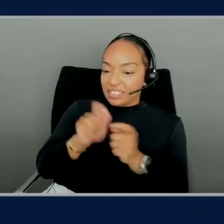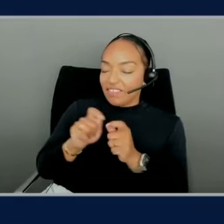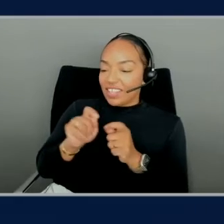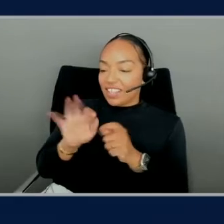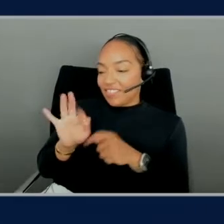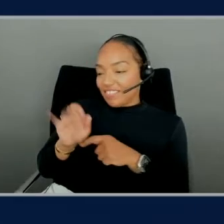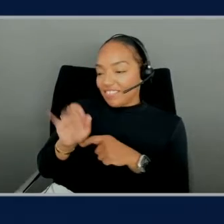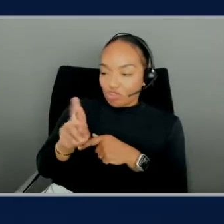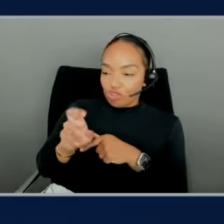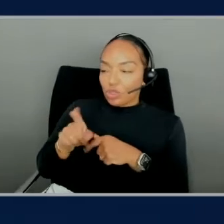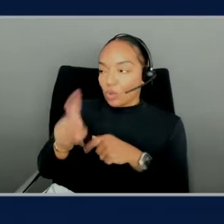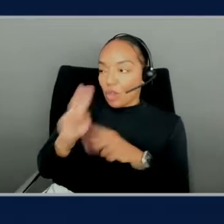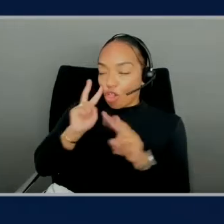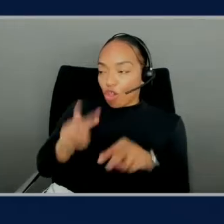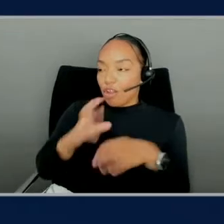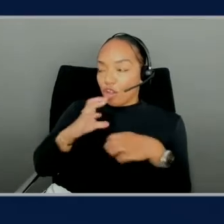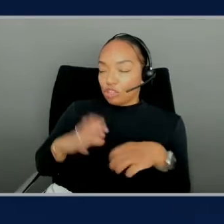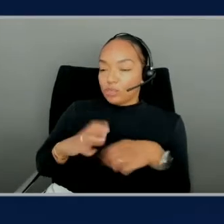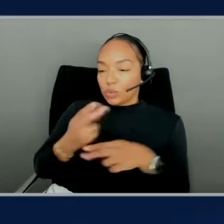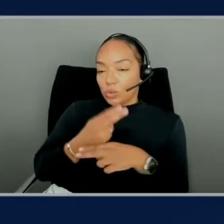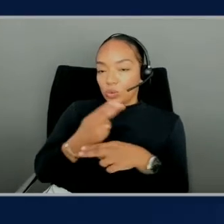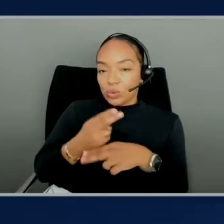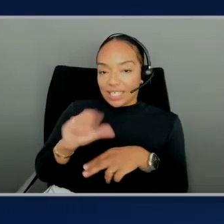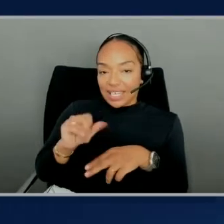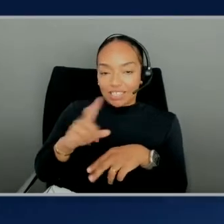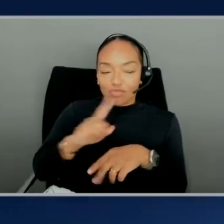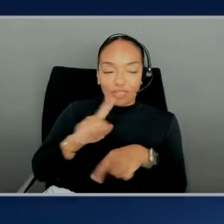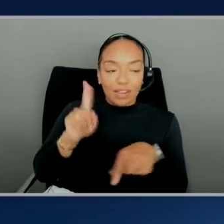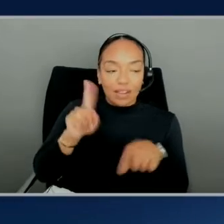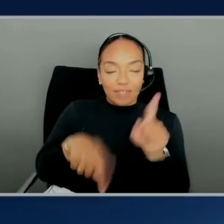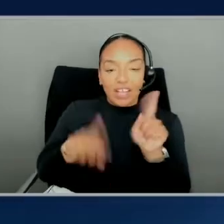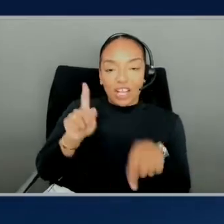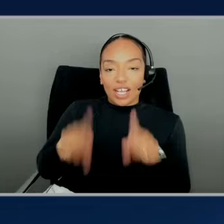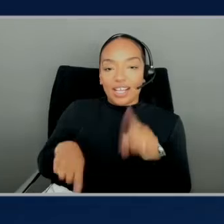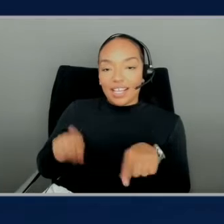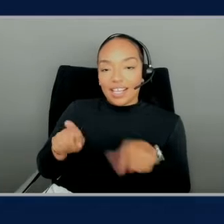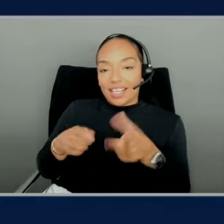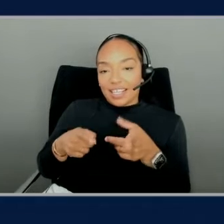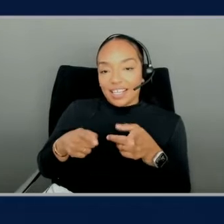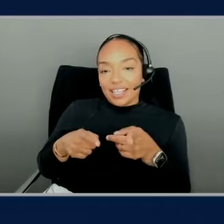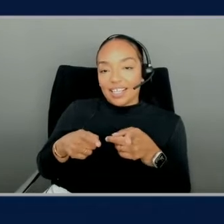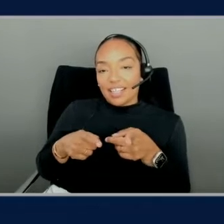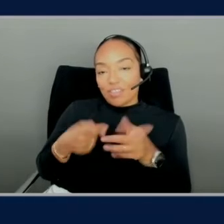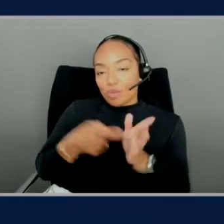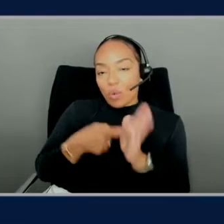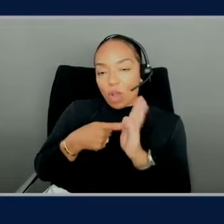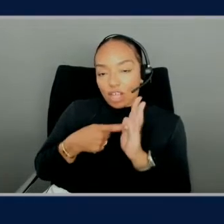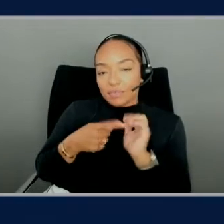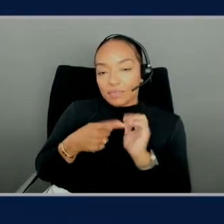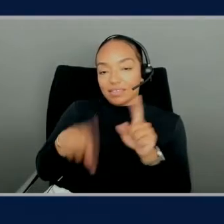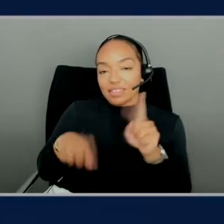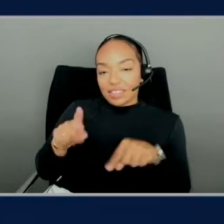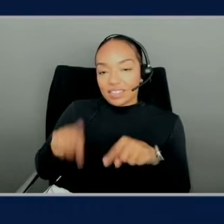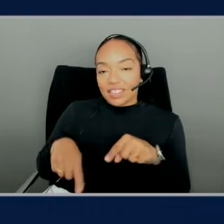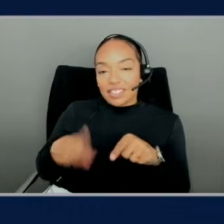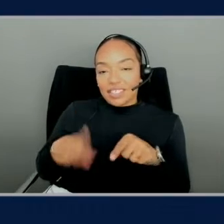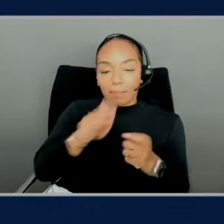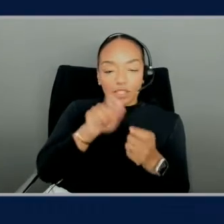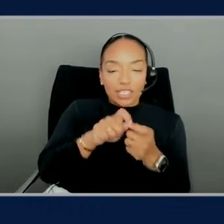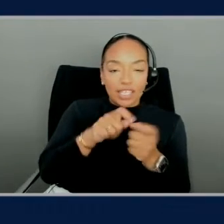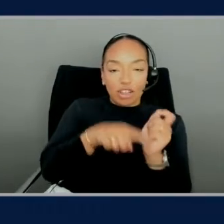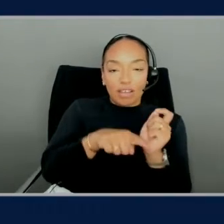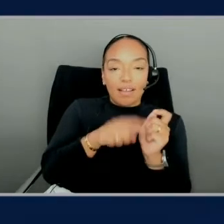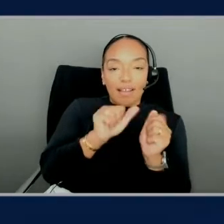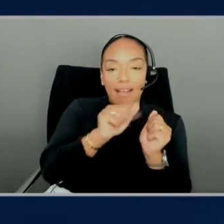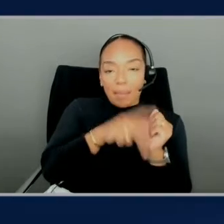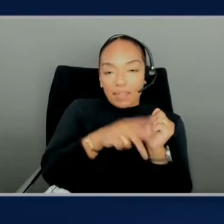use cases, it varies from use cases and requirements. It varies from a particular application to another application.